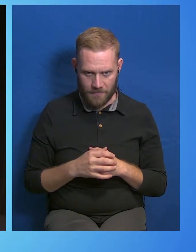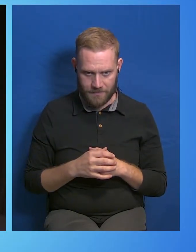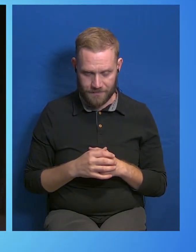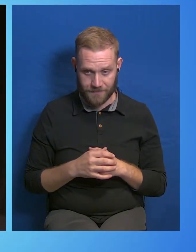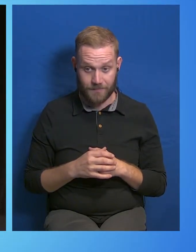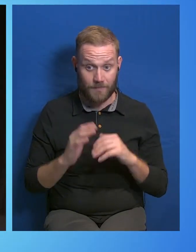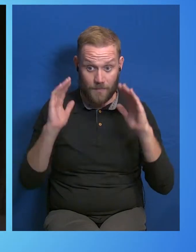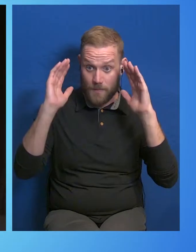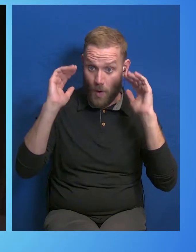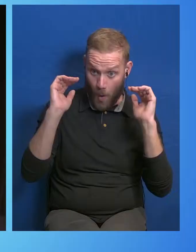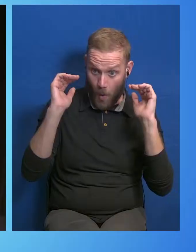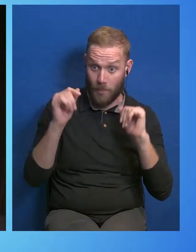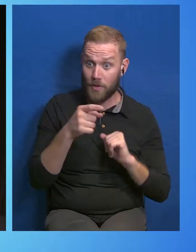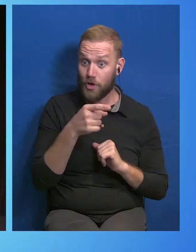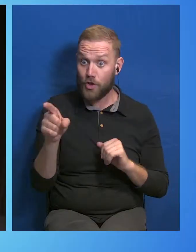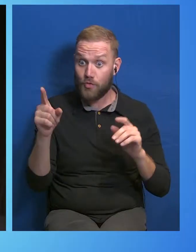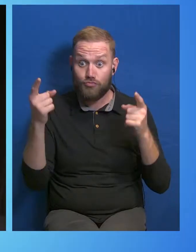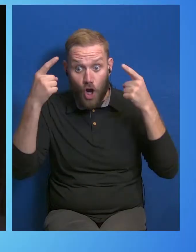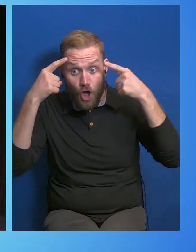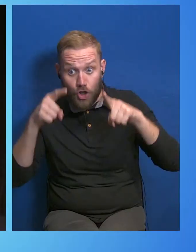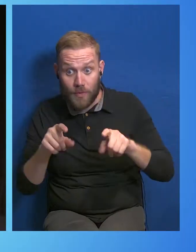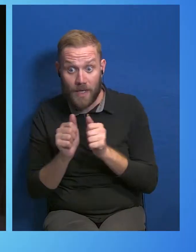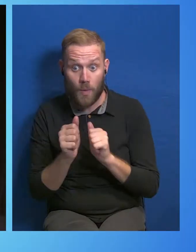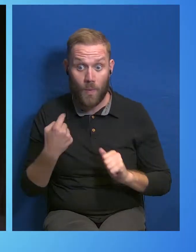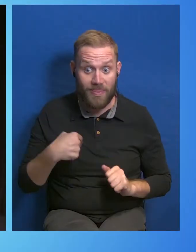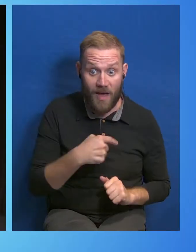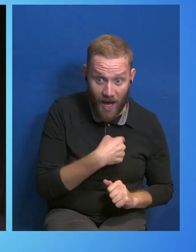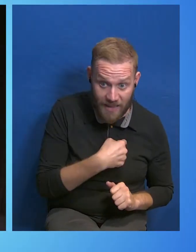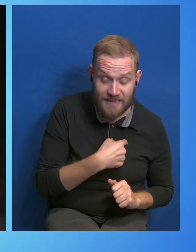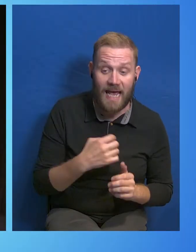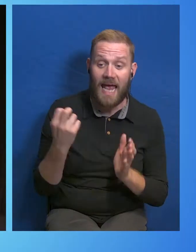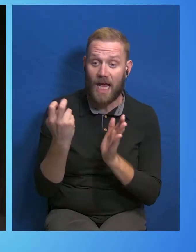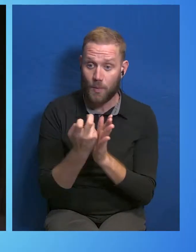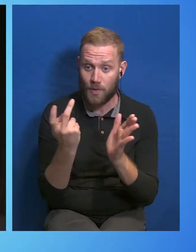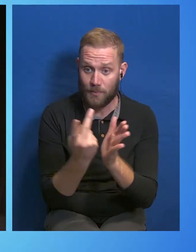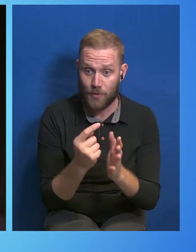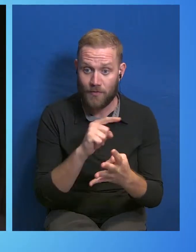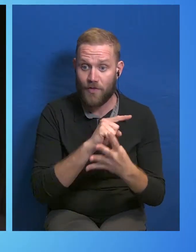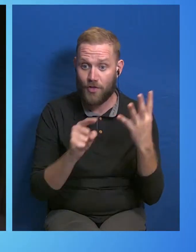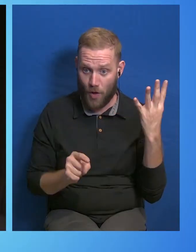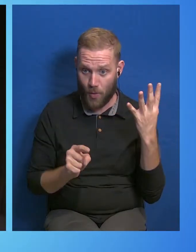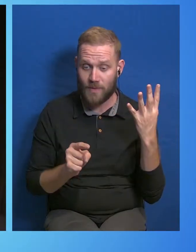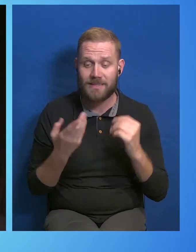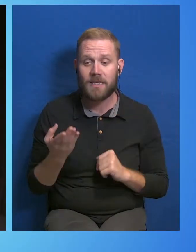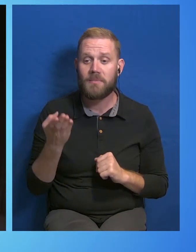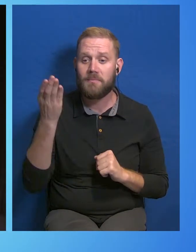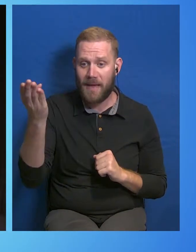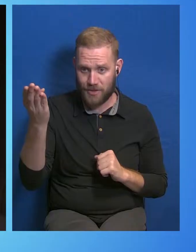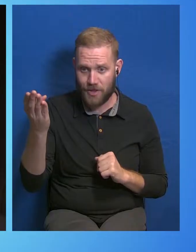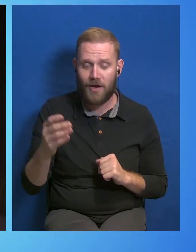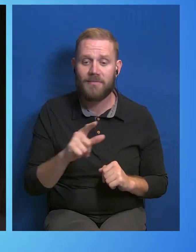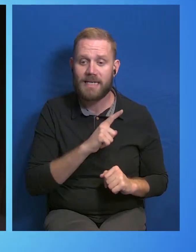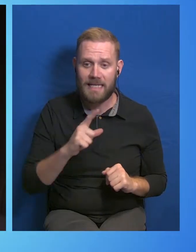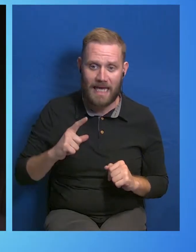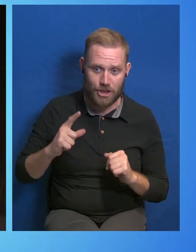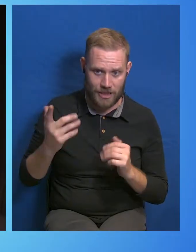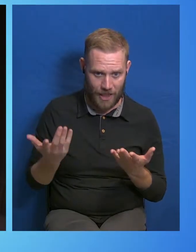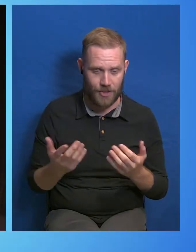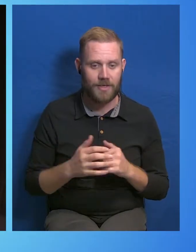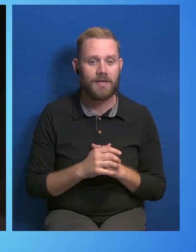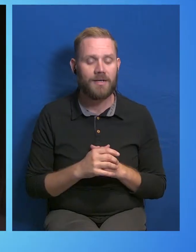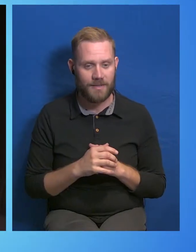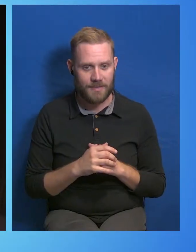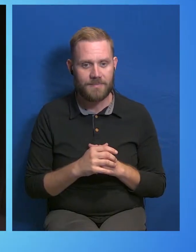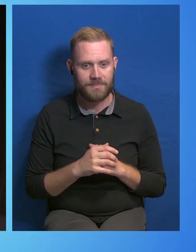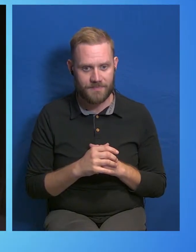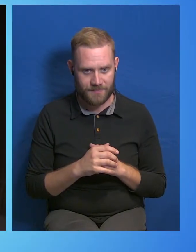And we hope that you agree with us and will approve those bills. And then we will take those bills